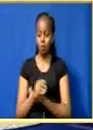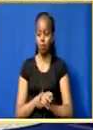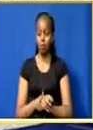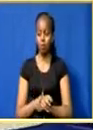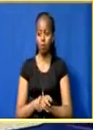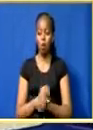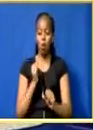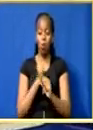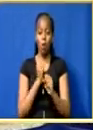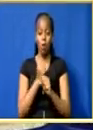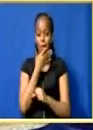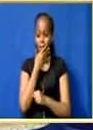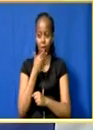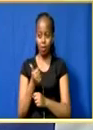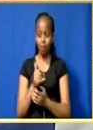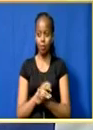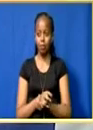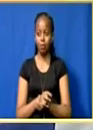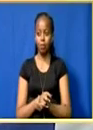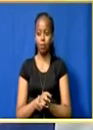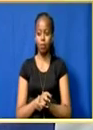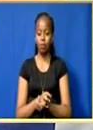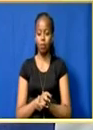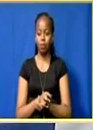Okay. It will work better. Can we transfer them here?